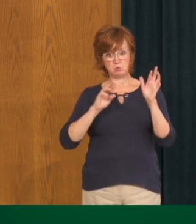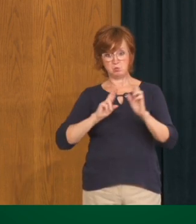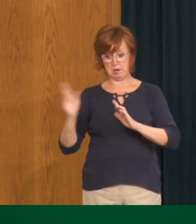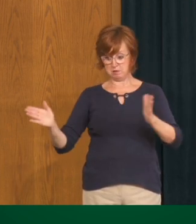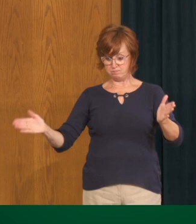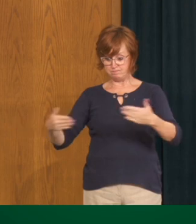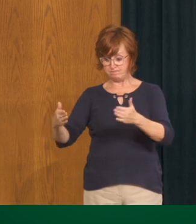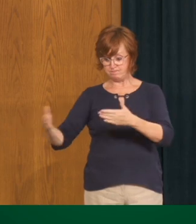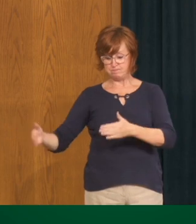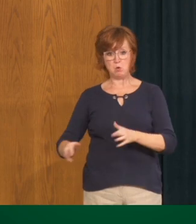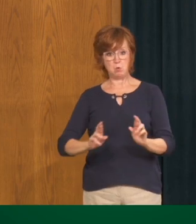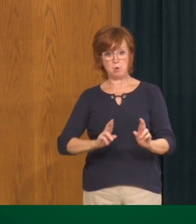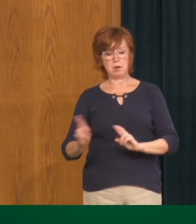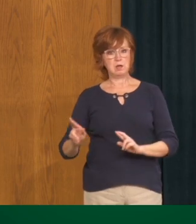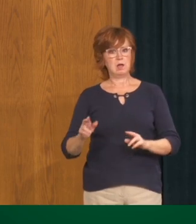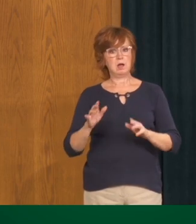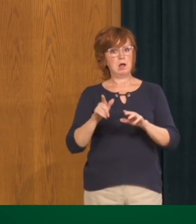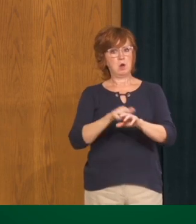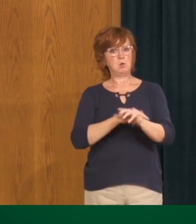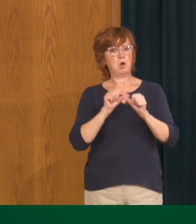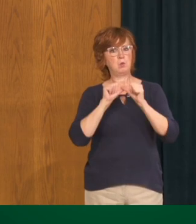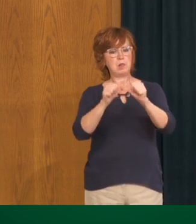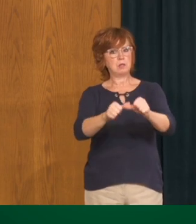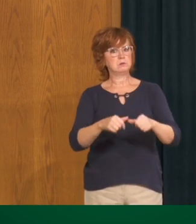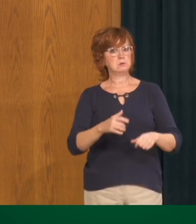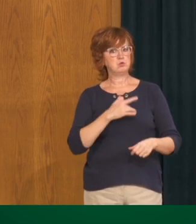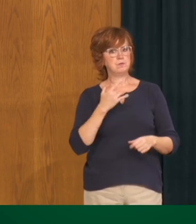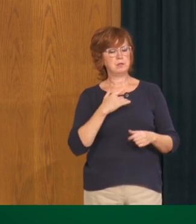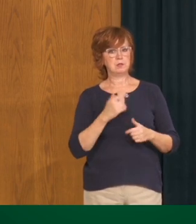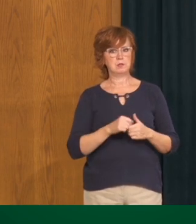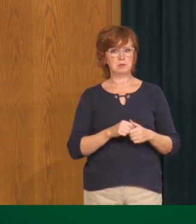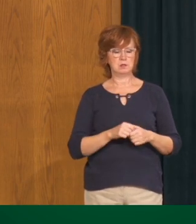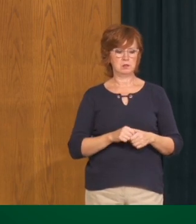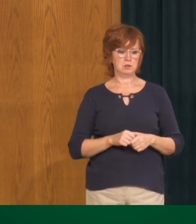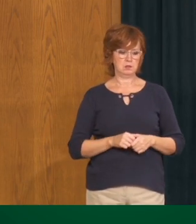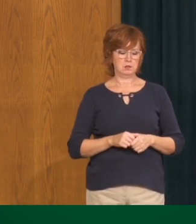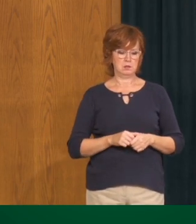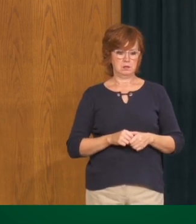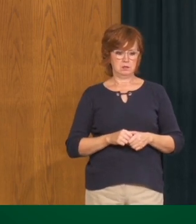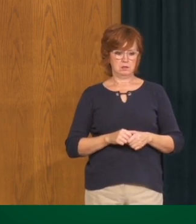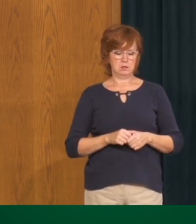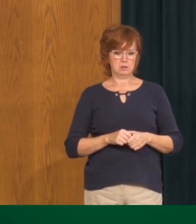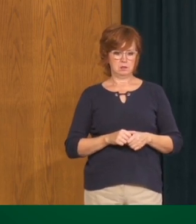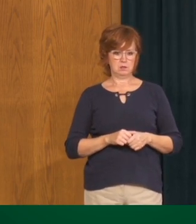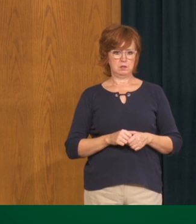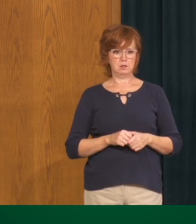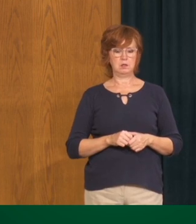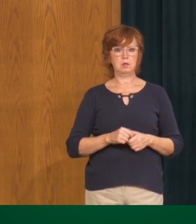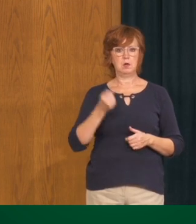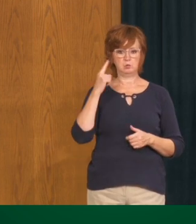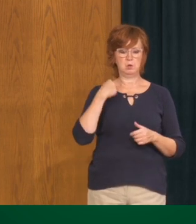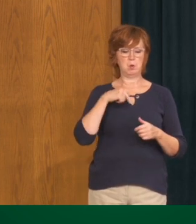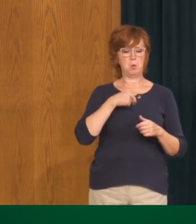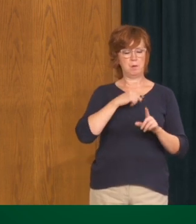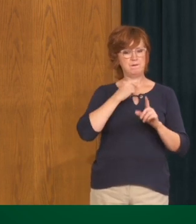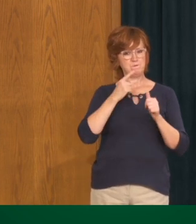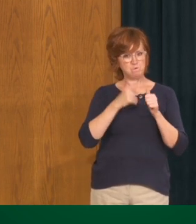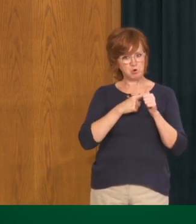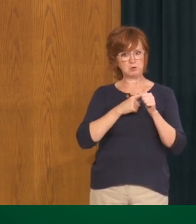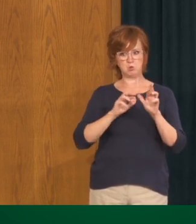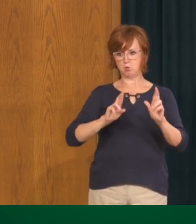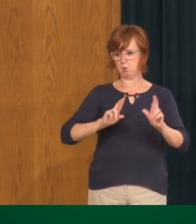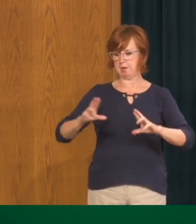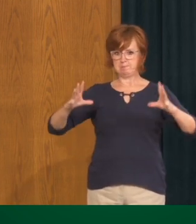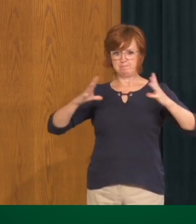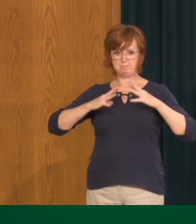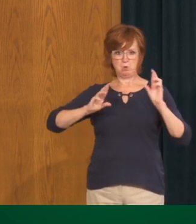more masks for when they do run out? We are. We wanted to make sure that we had an initial supply of masks on hand for distribution to school divisions